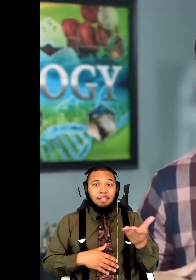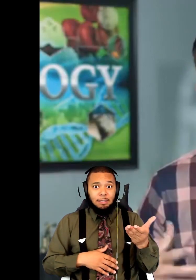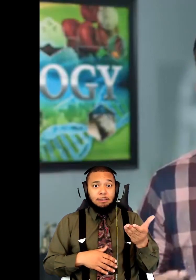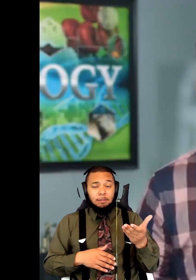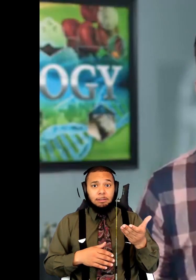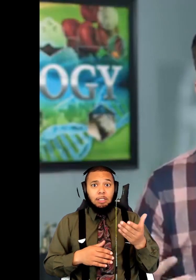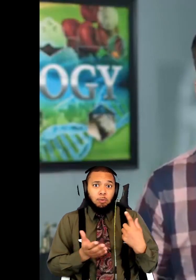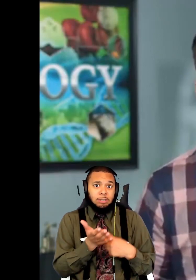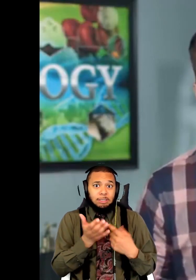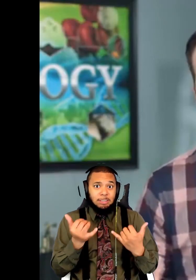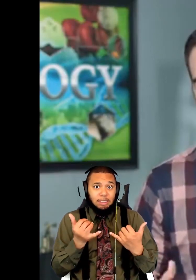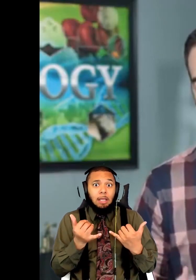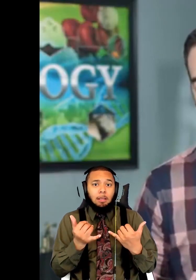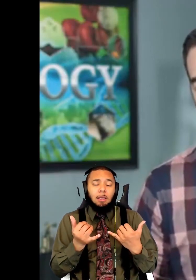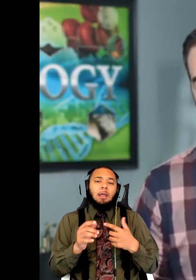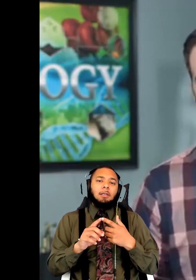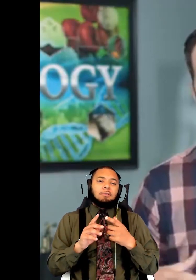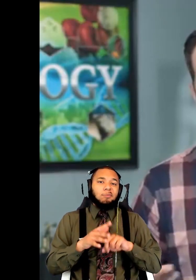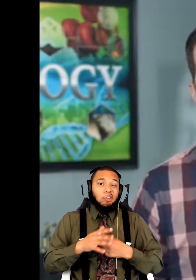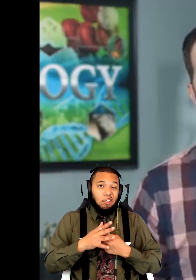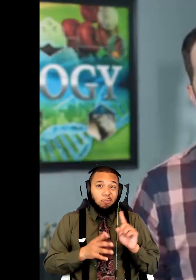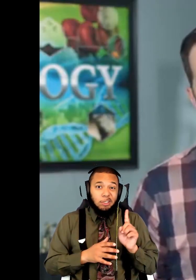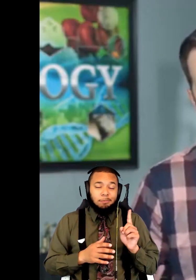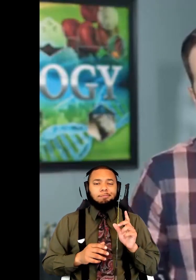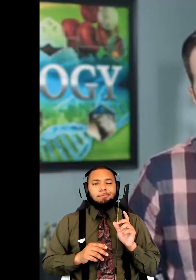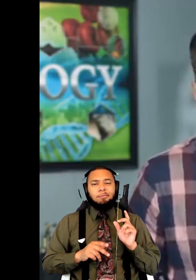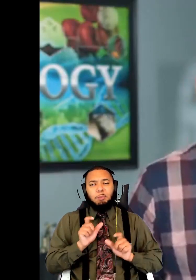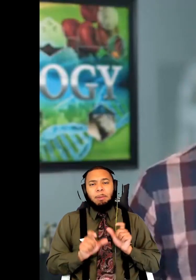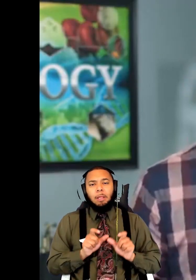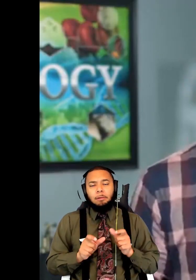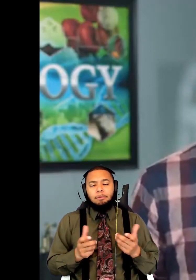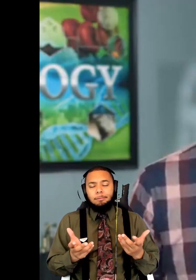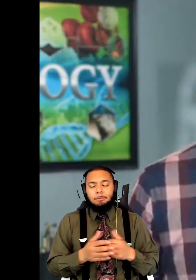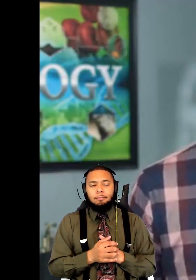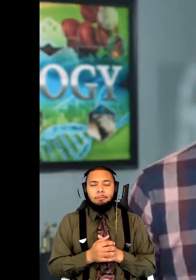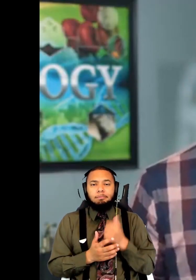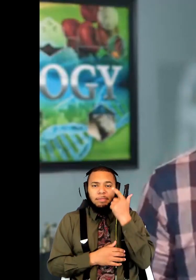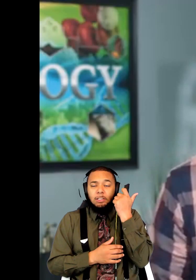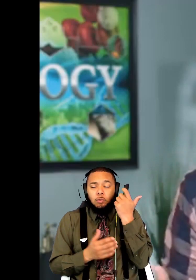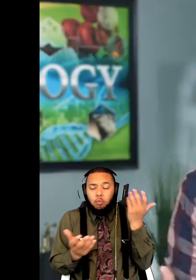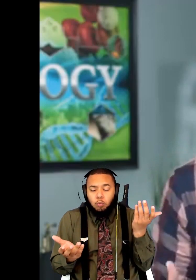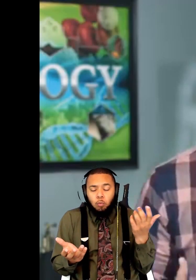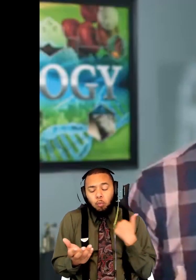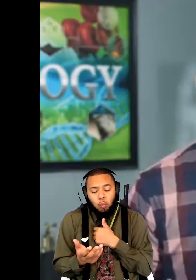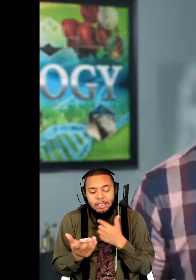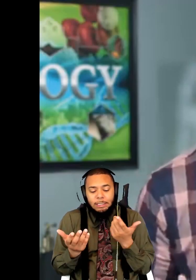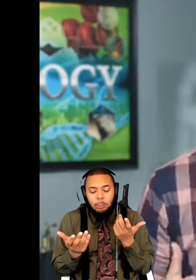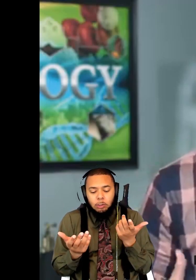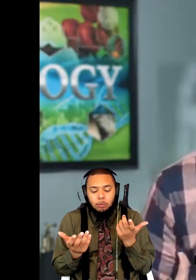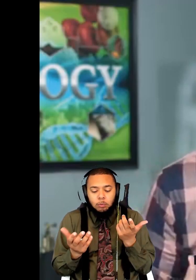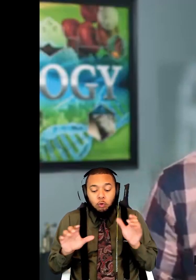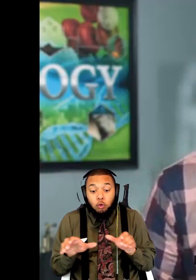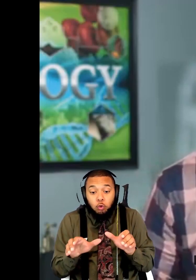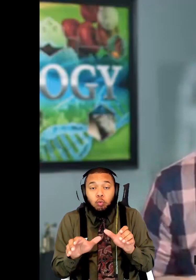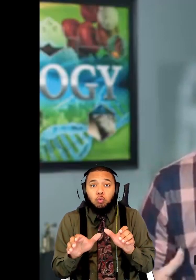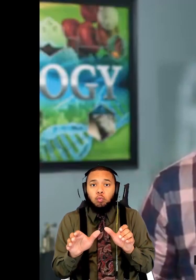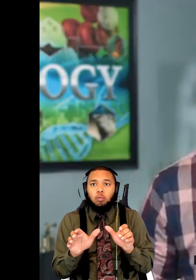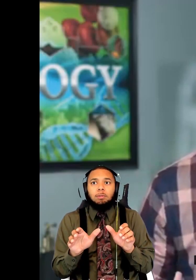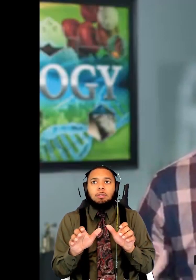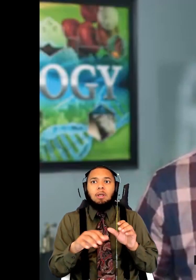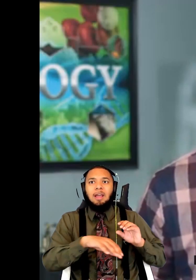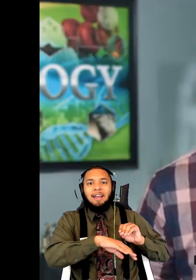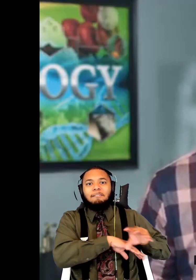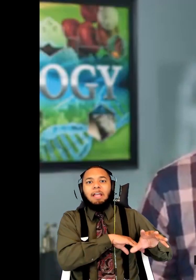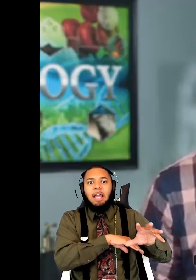in man-made systems and man-made problems, because it's just what we do a lot of times interferes